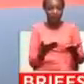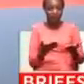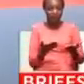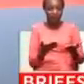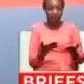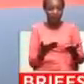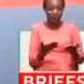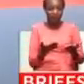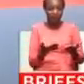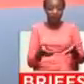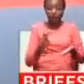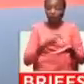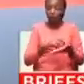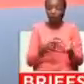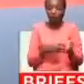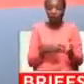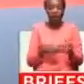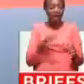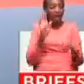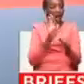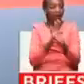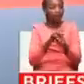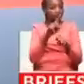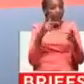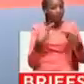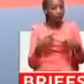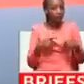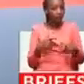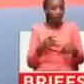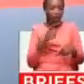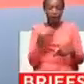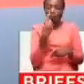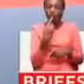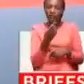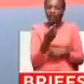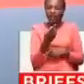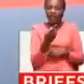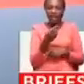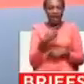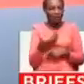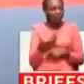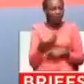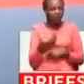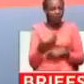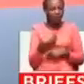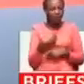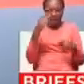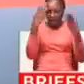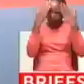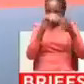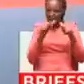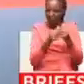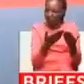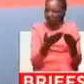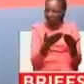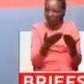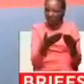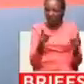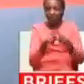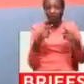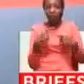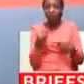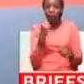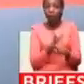industry. And so a lot of these guys who you're seeing, I mean, I don't care how gangster they look. A lot of these guys behind the